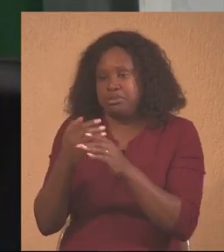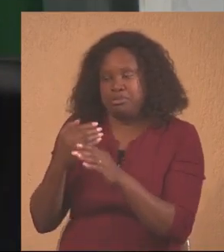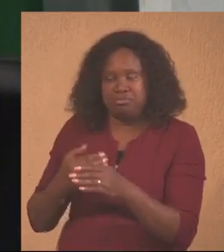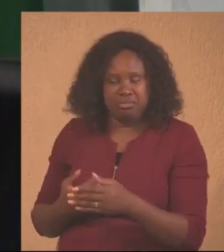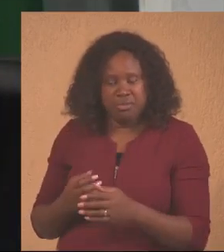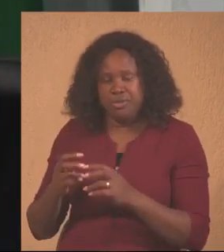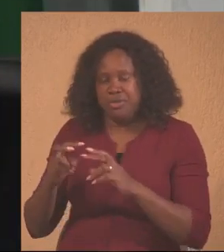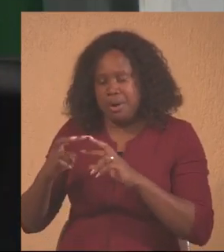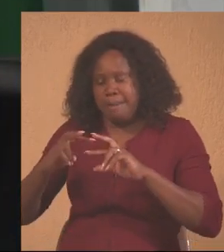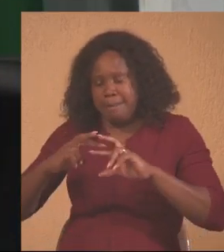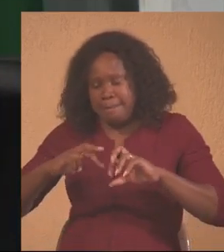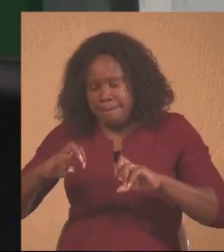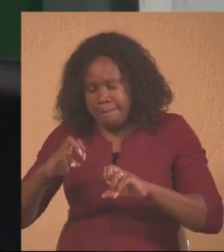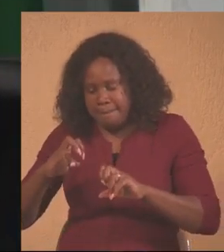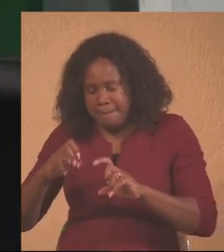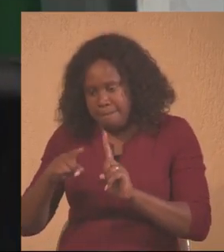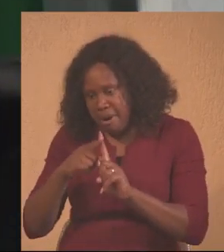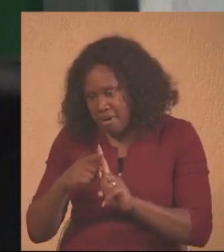team do right after that?